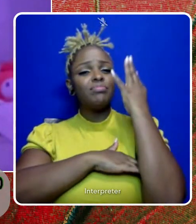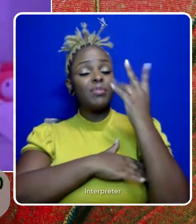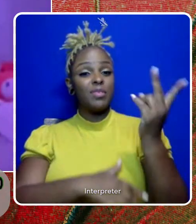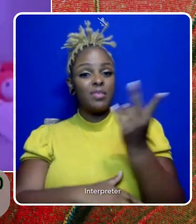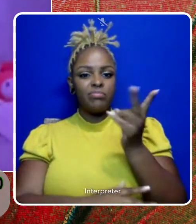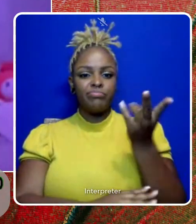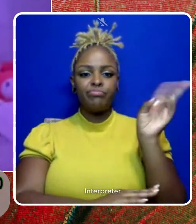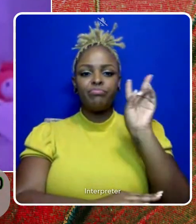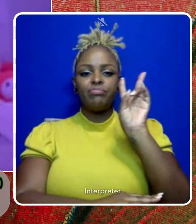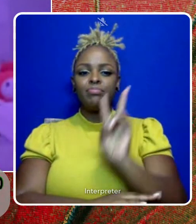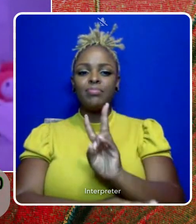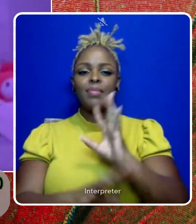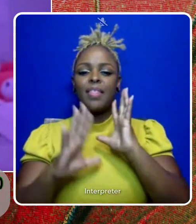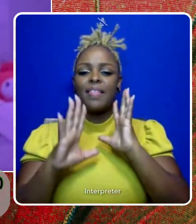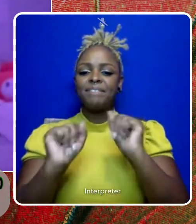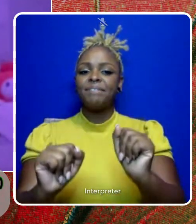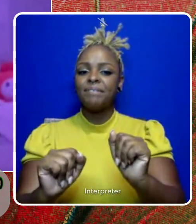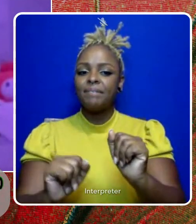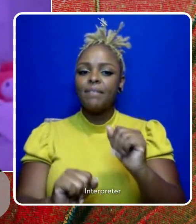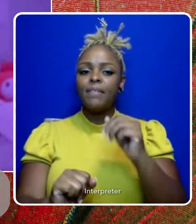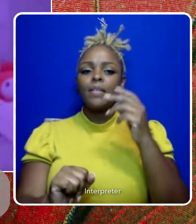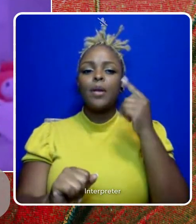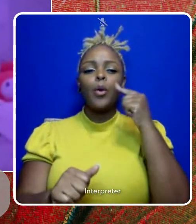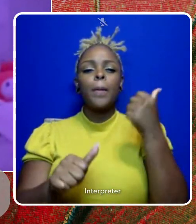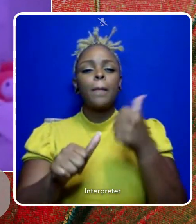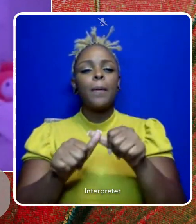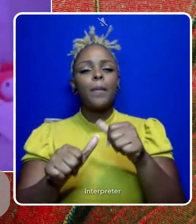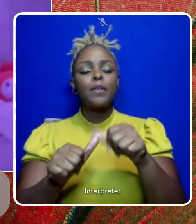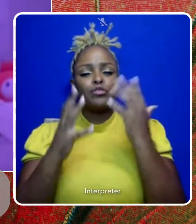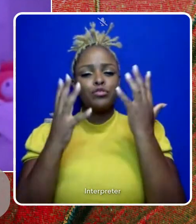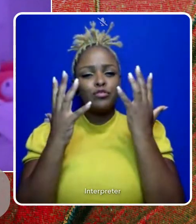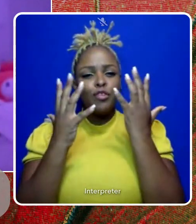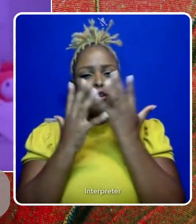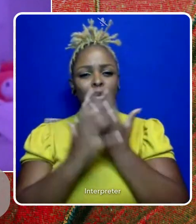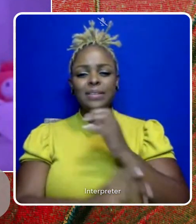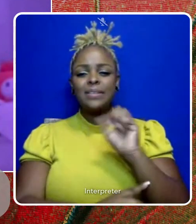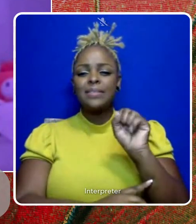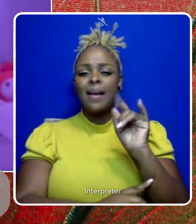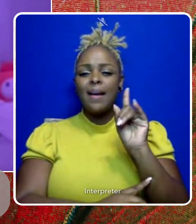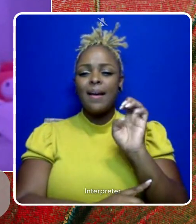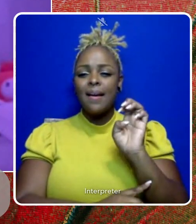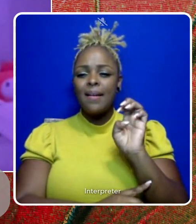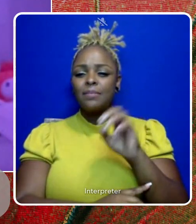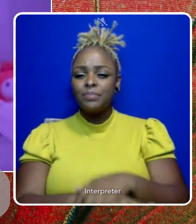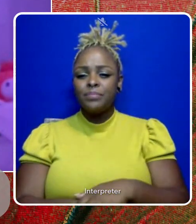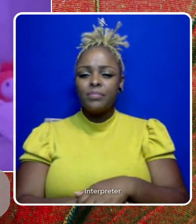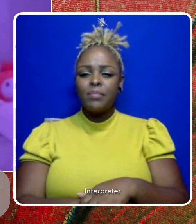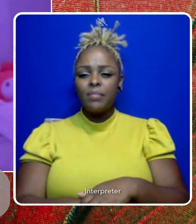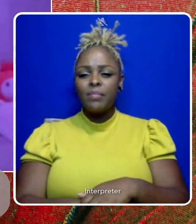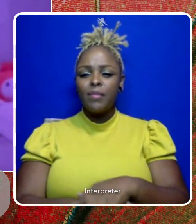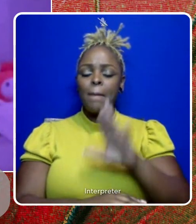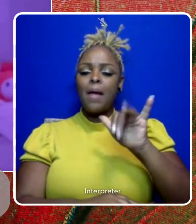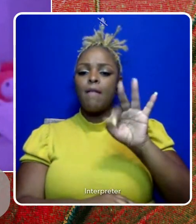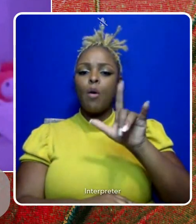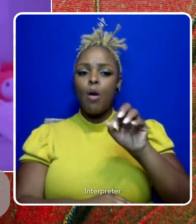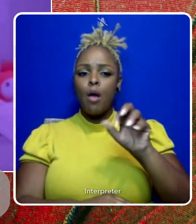her dark side, repelled by Floyd and Fox and forgetting and